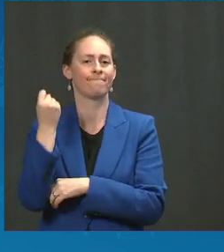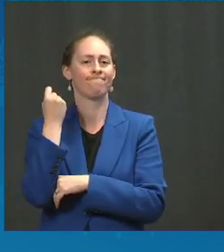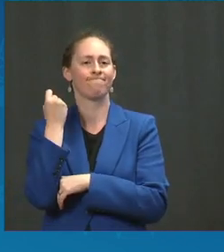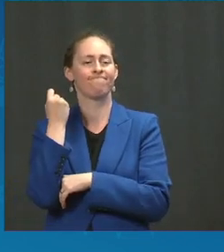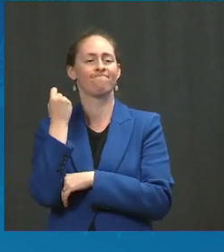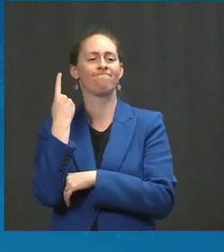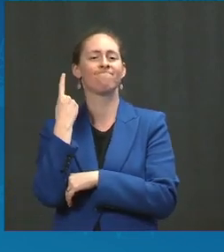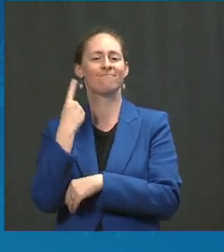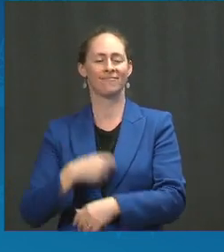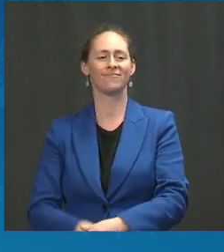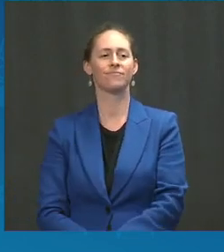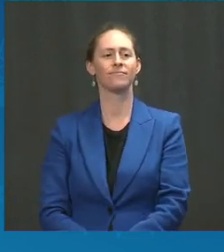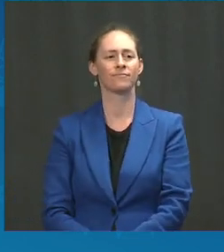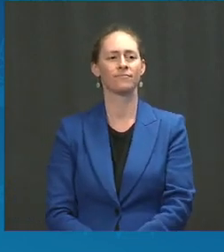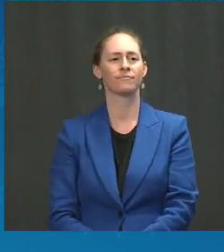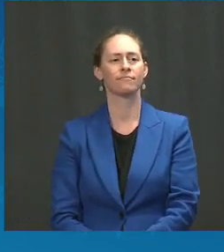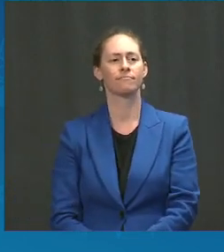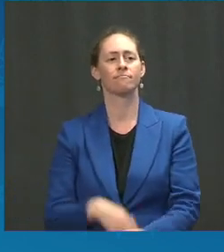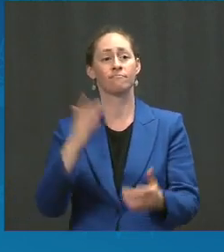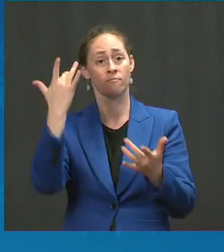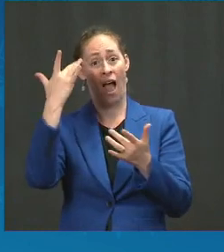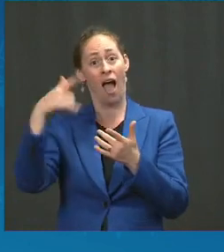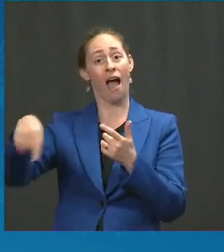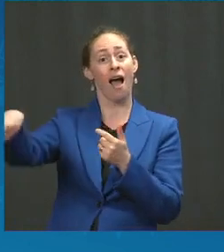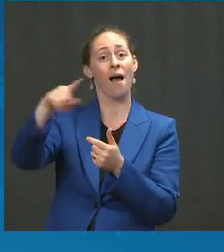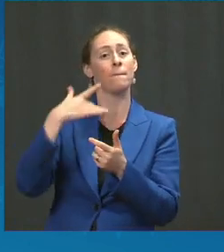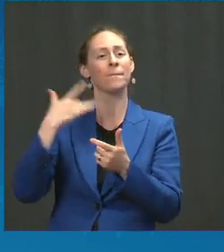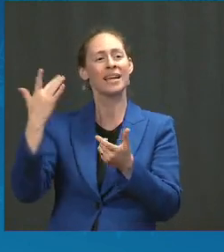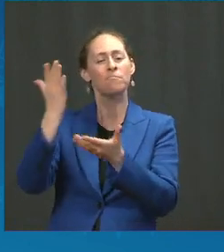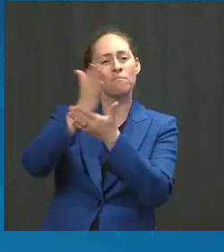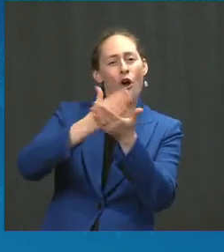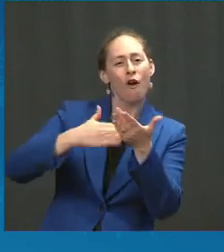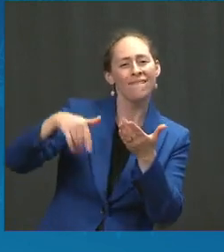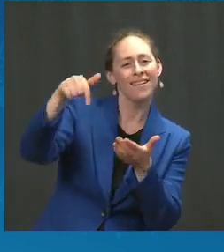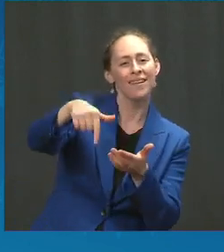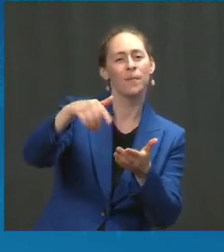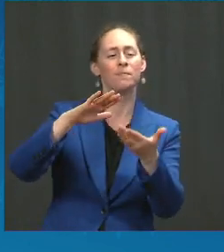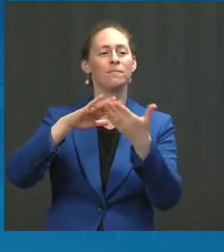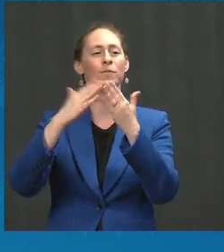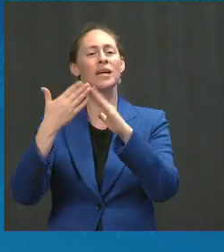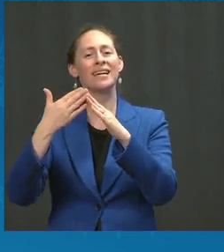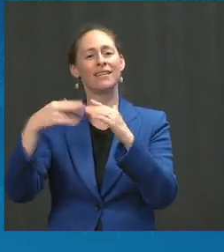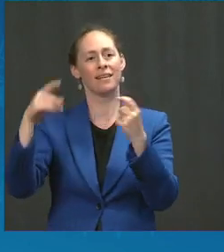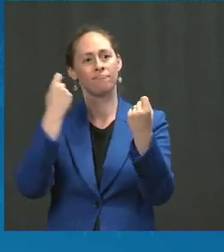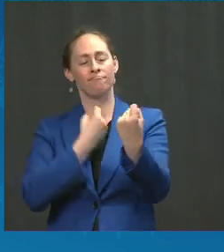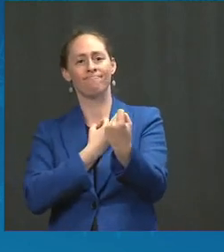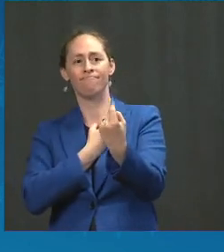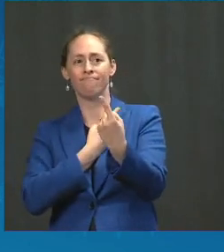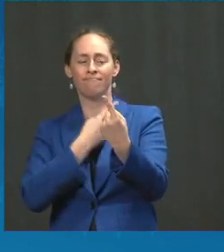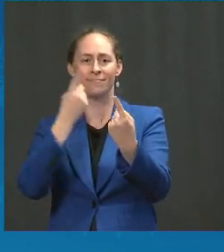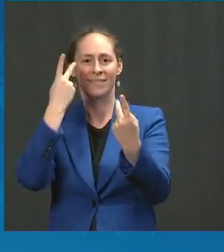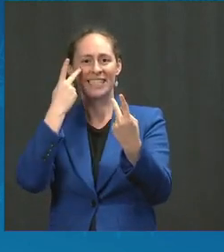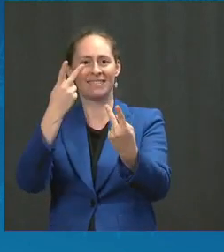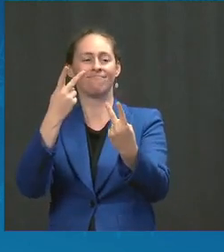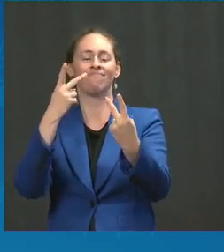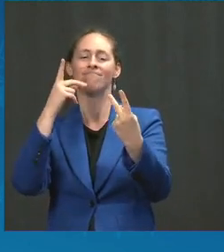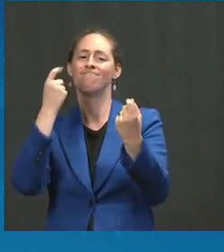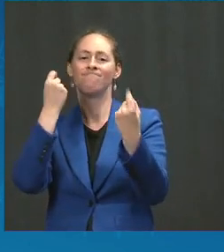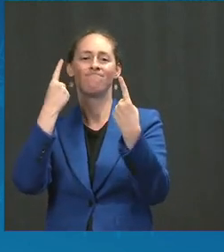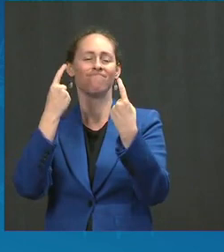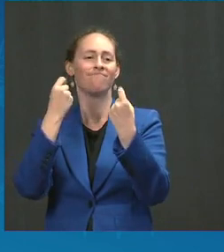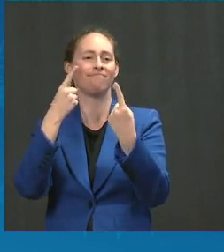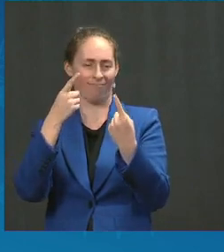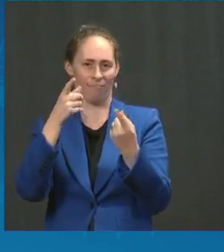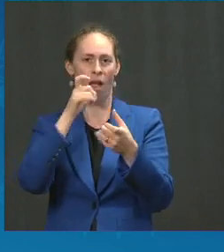live in the community, they understand the community, and in that way understand the vision and the ideas of the small business owners within